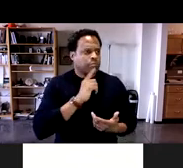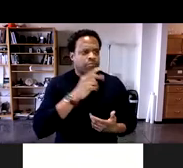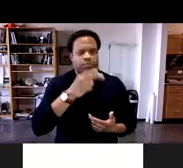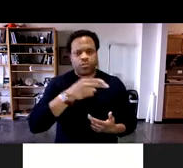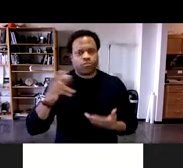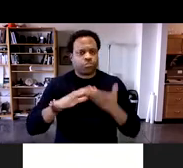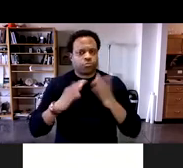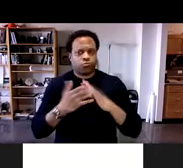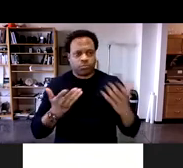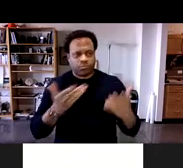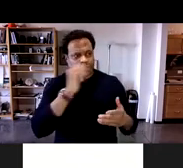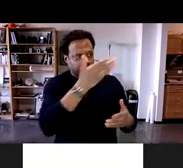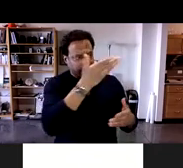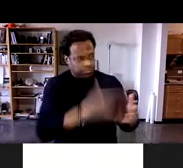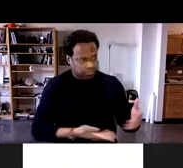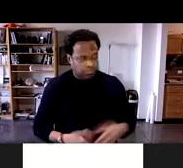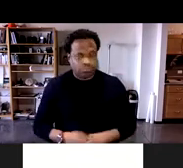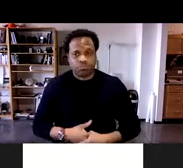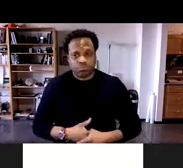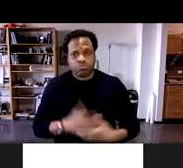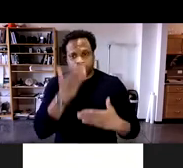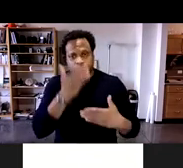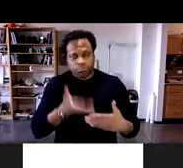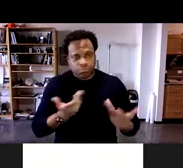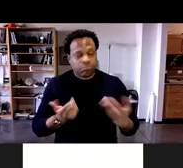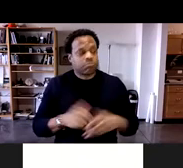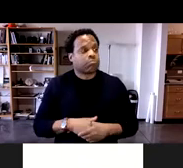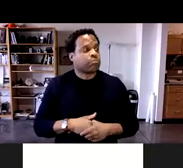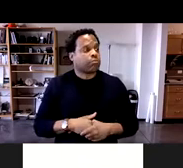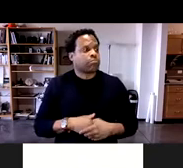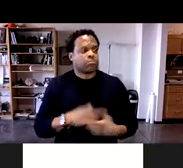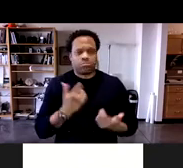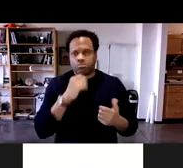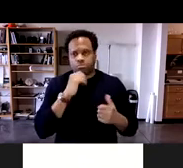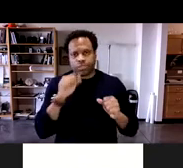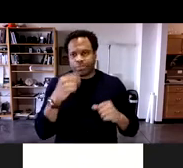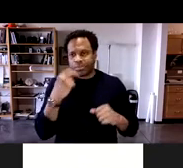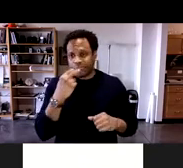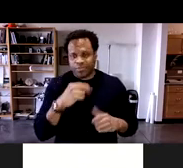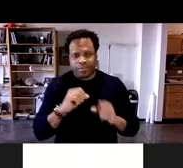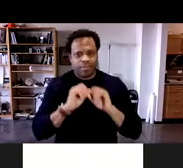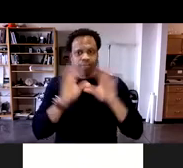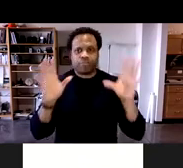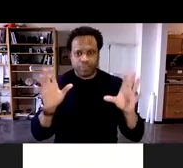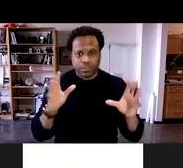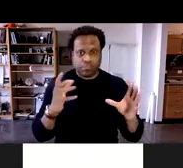So now I'd like to discuss how the deaf and hard of hearing community has been impacted by COVID-19.